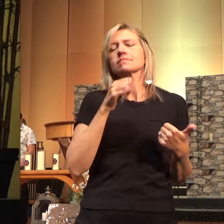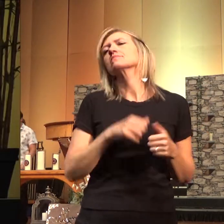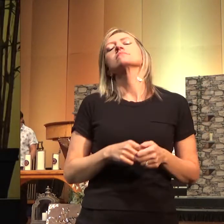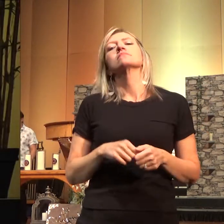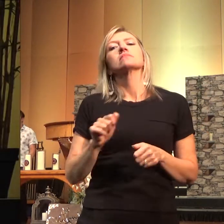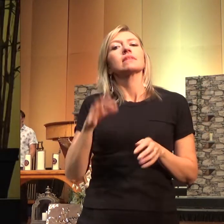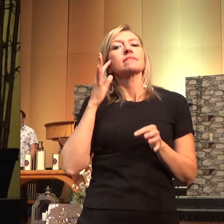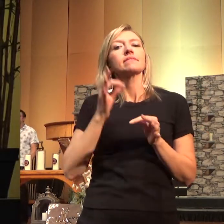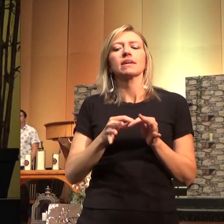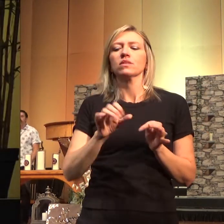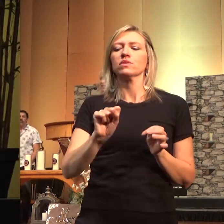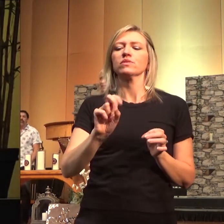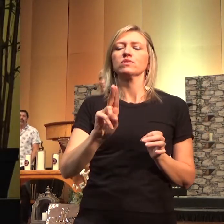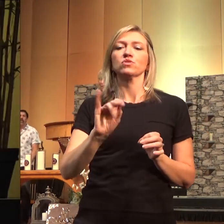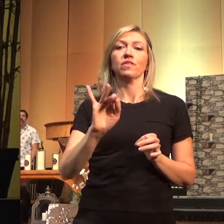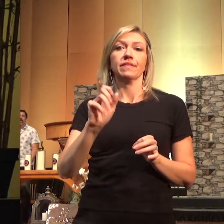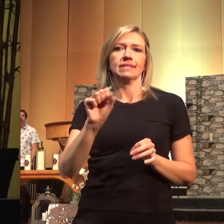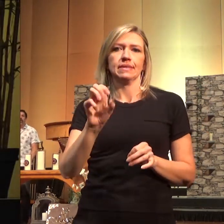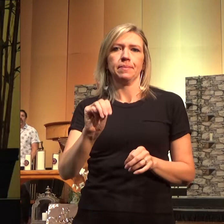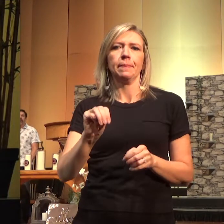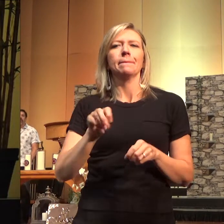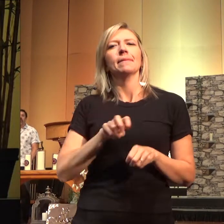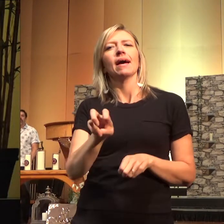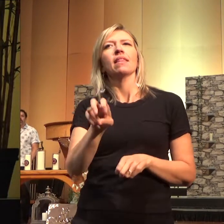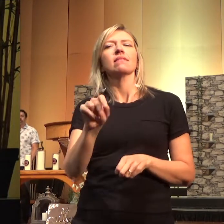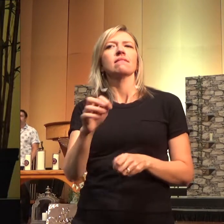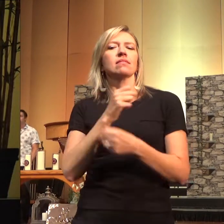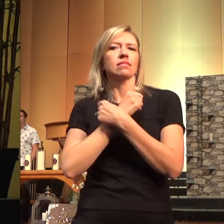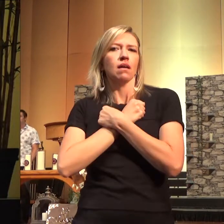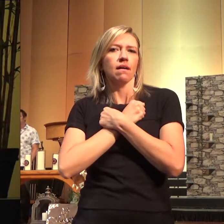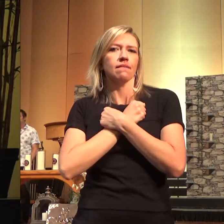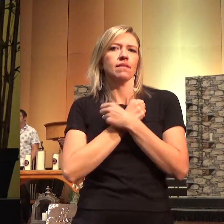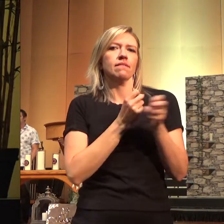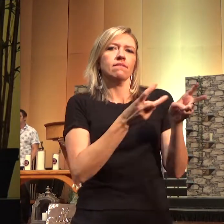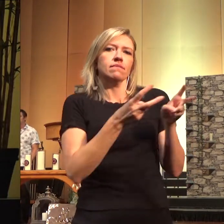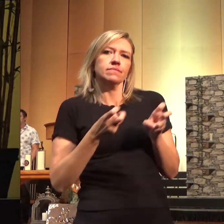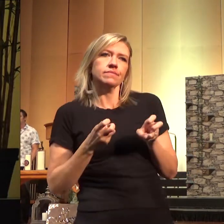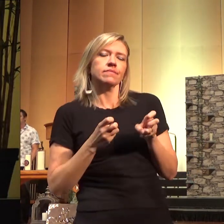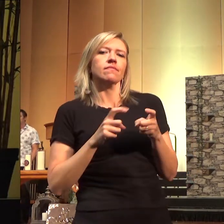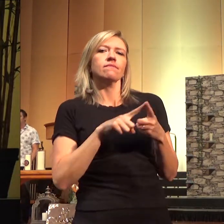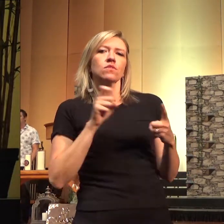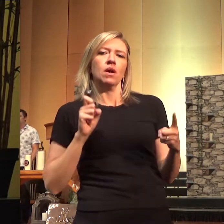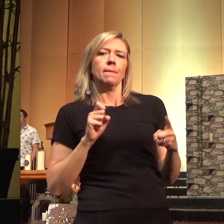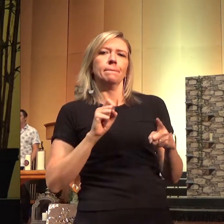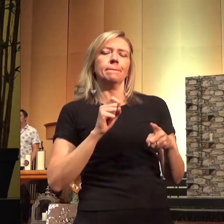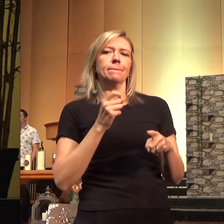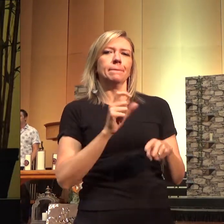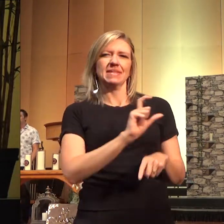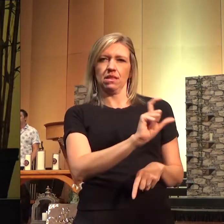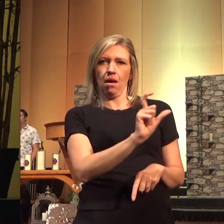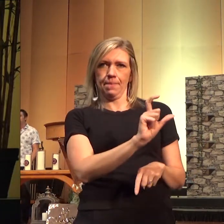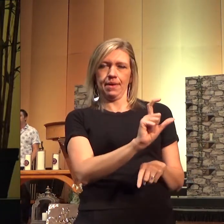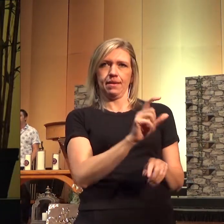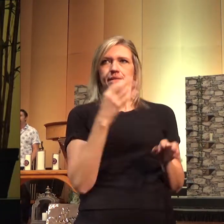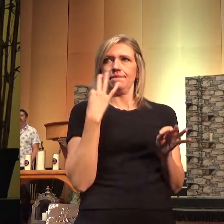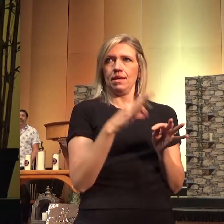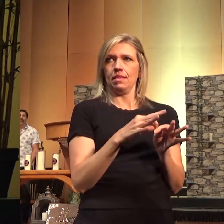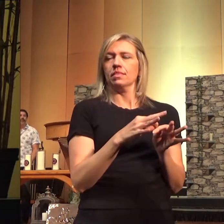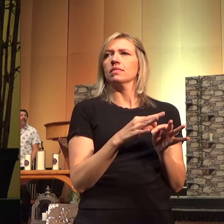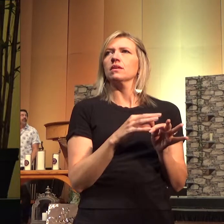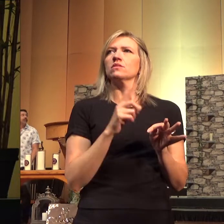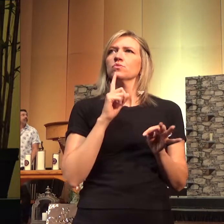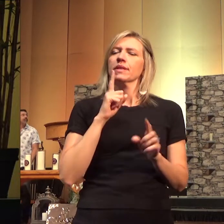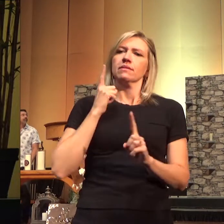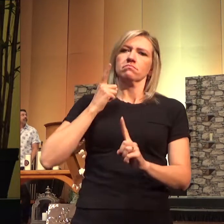is a mystical path of love that originated from the Islamic faith. And it isn't devoted to